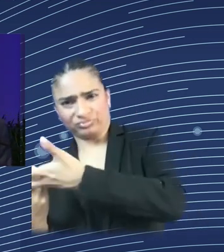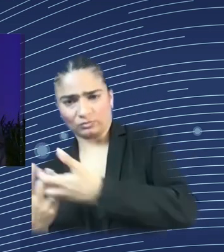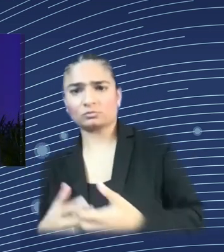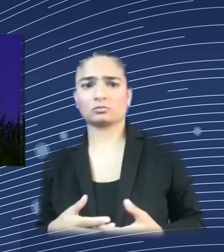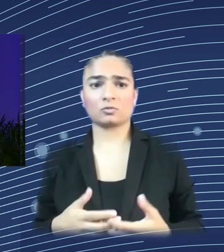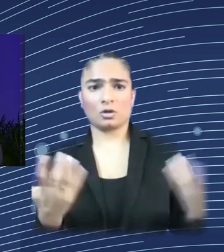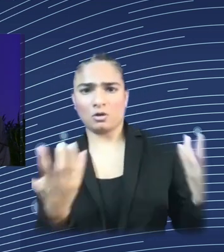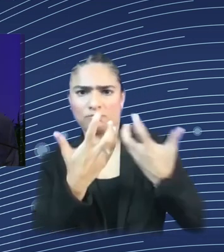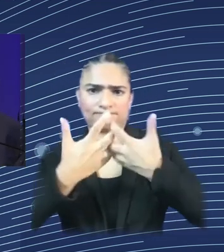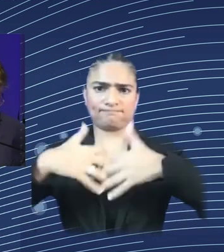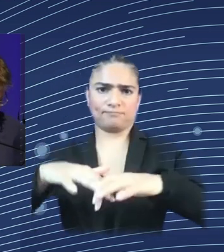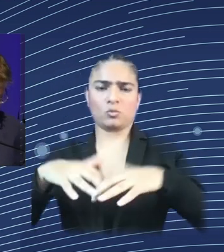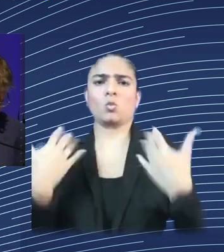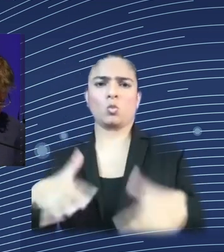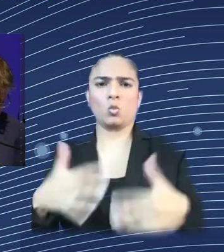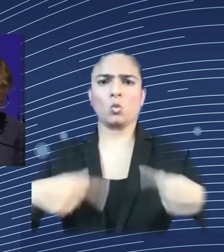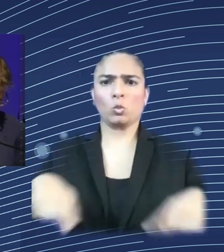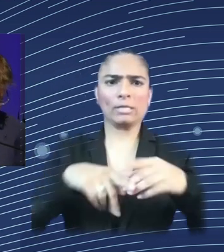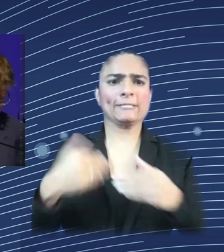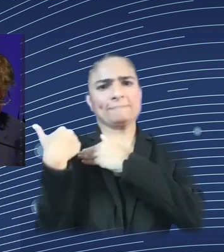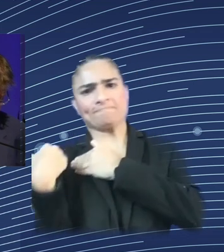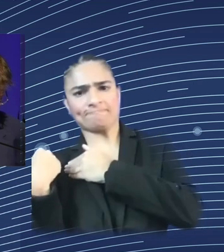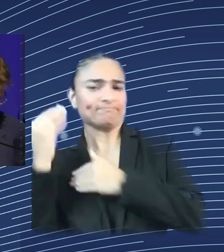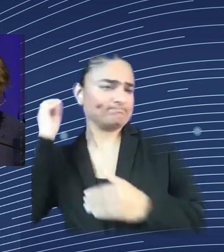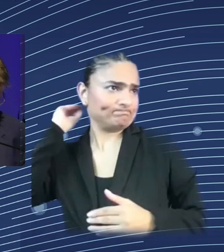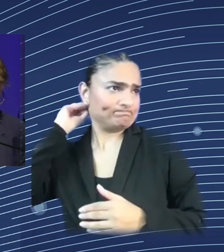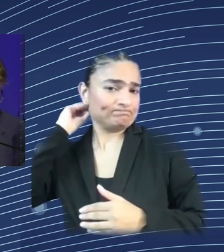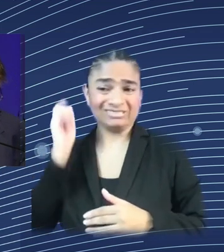to detect and to prevent